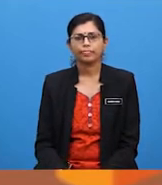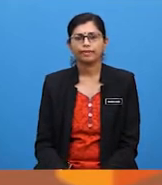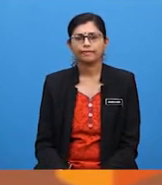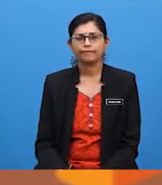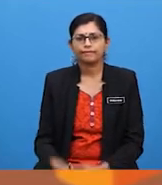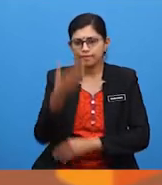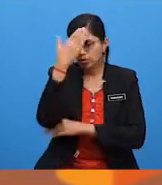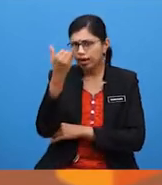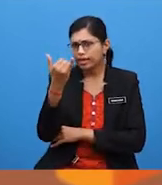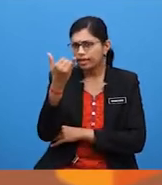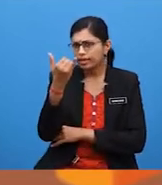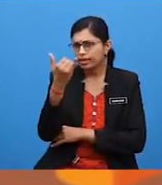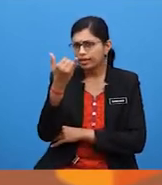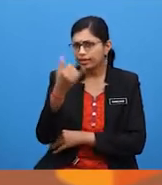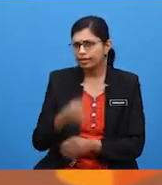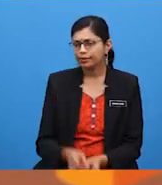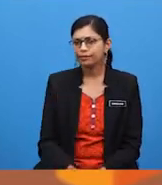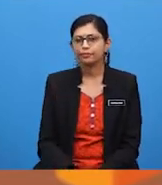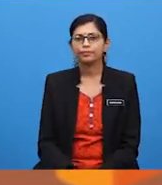And why is that?